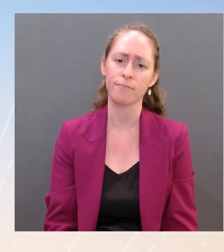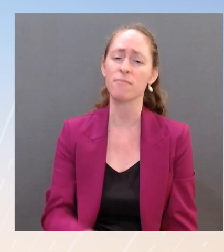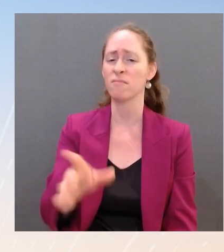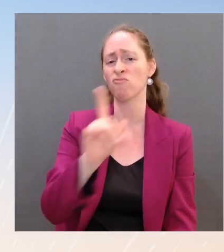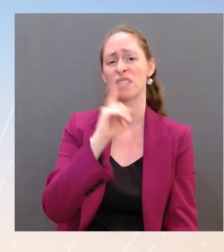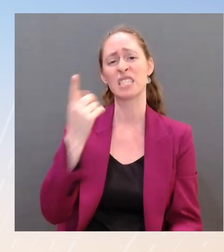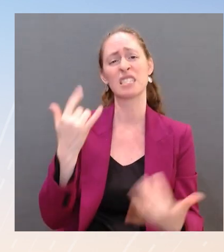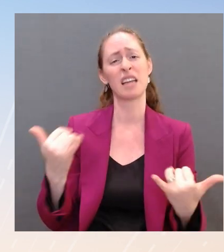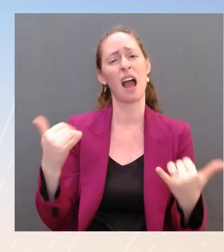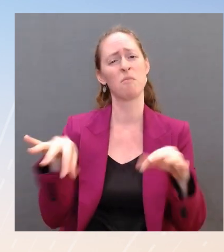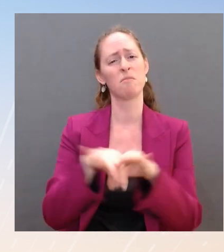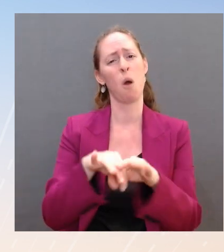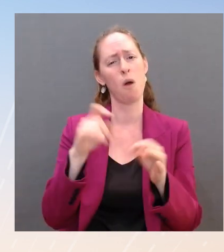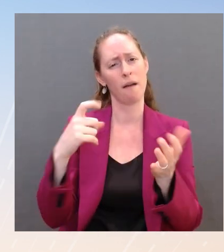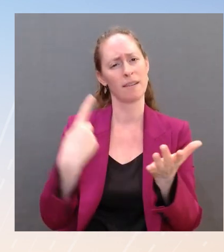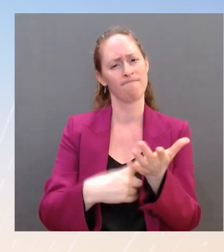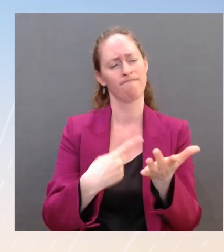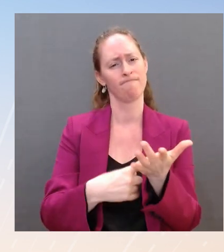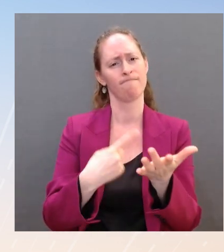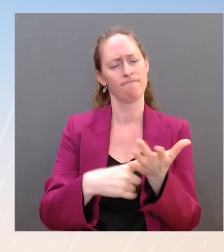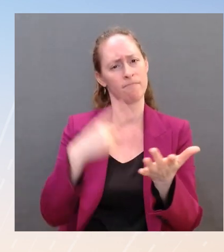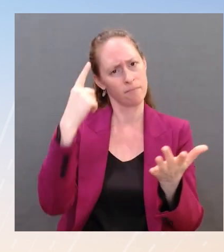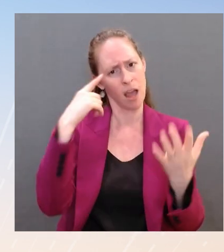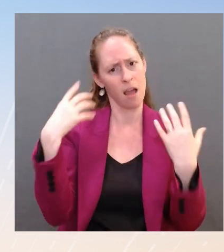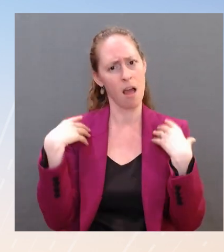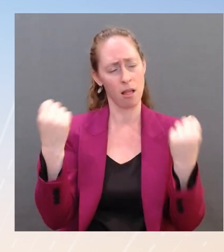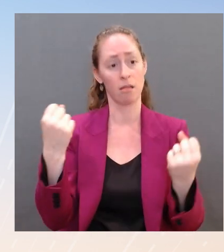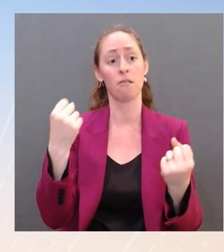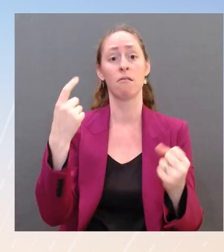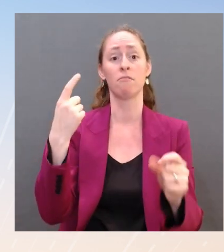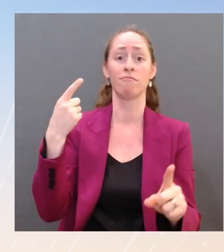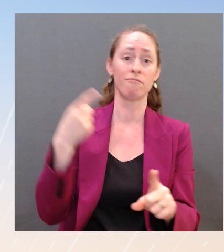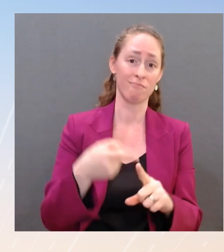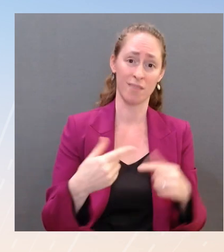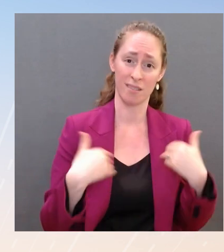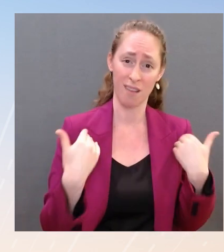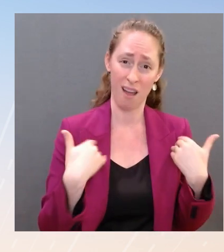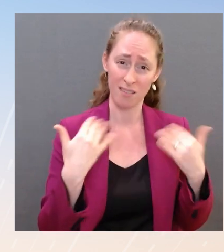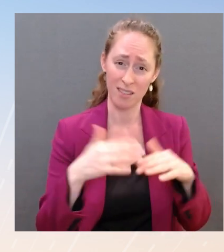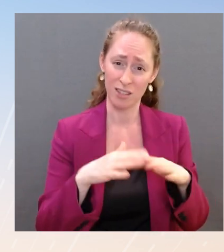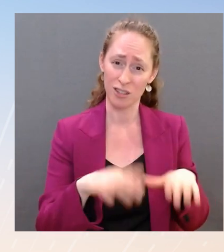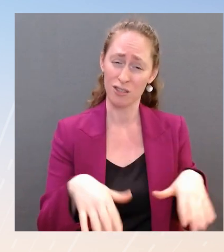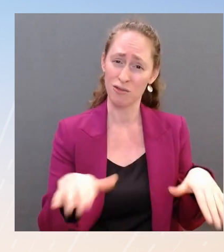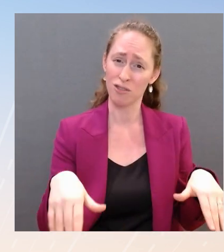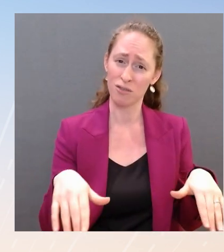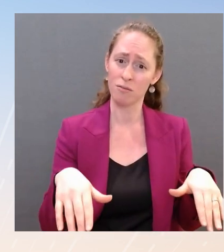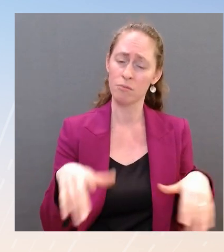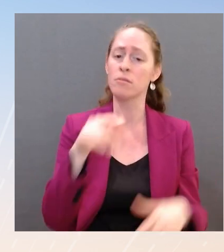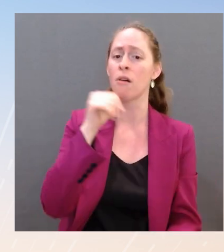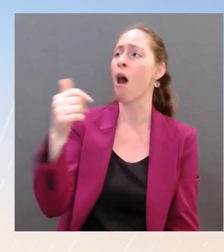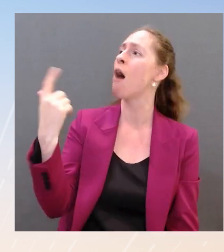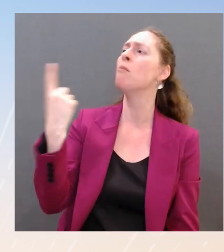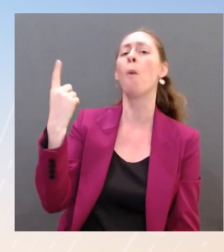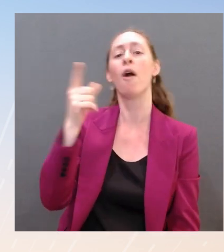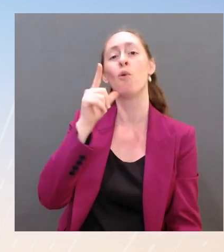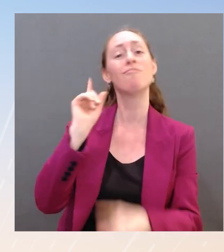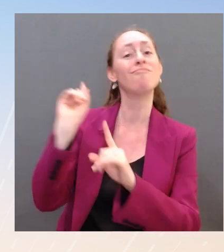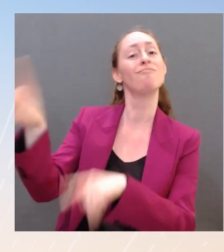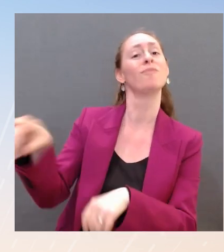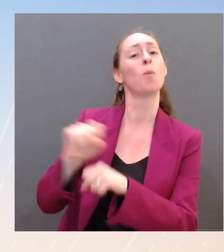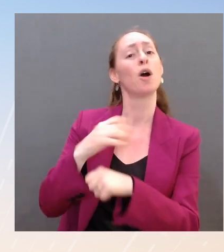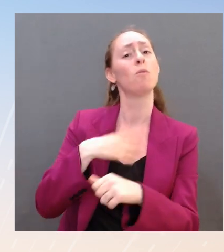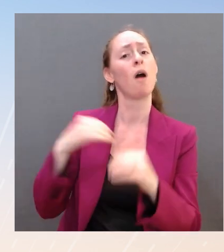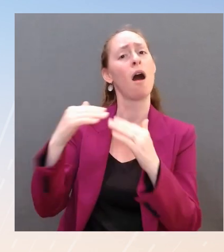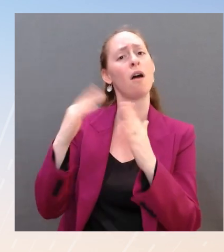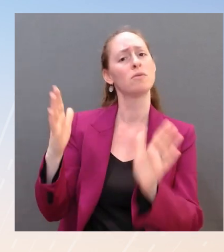White House official, but also as a mother of two young people, actually two young adults now.